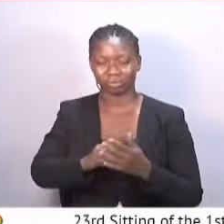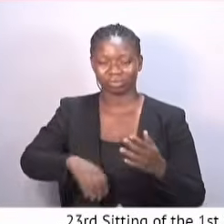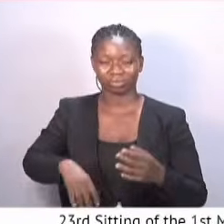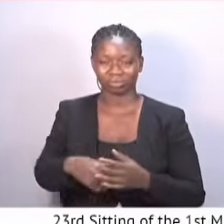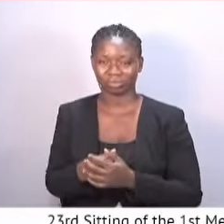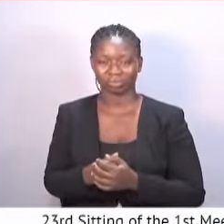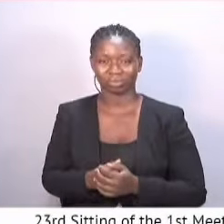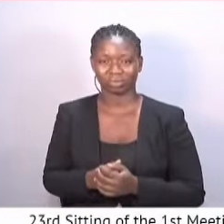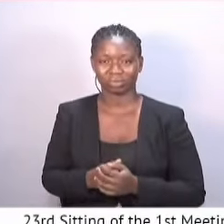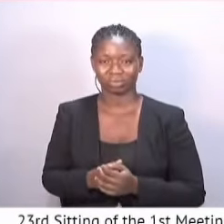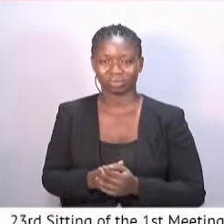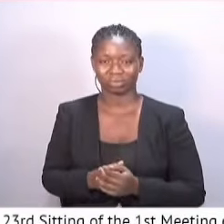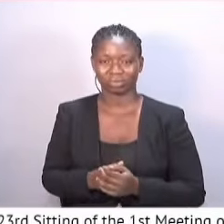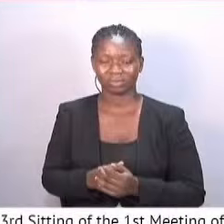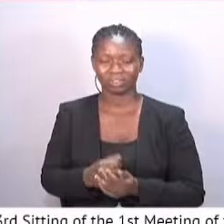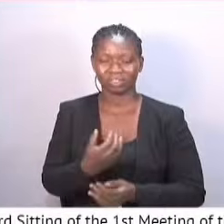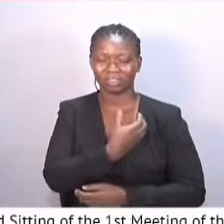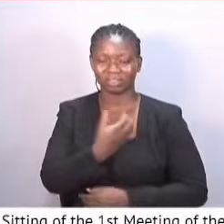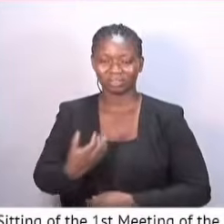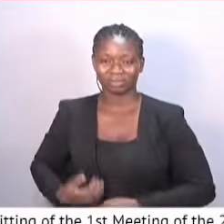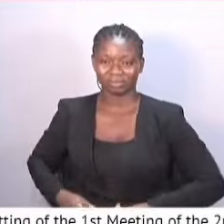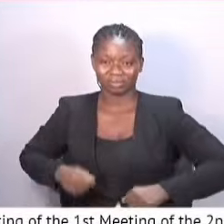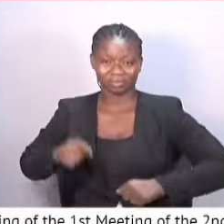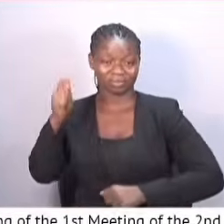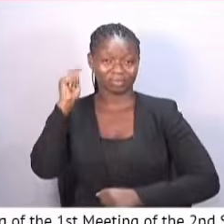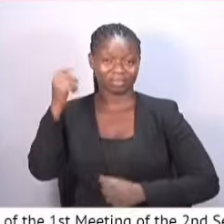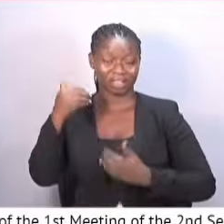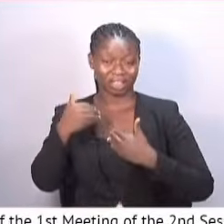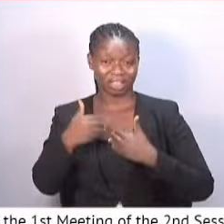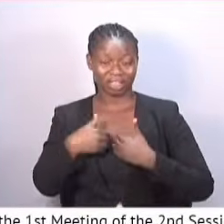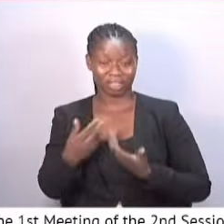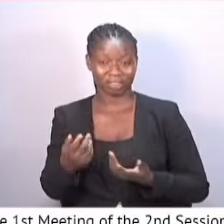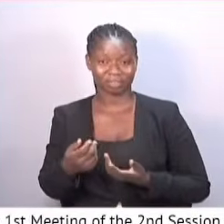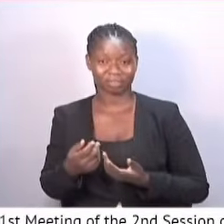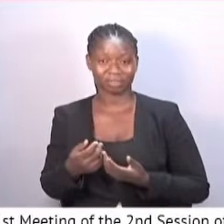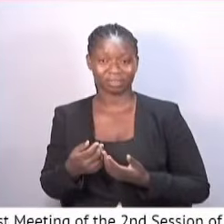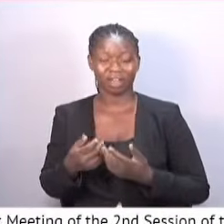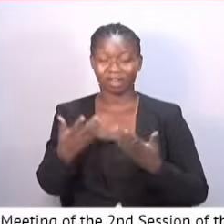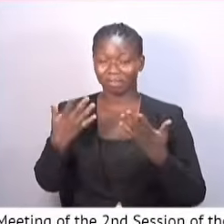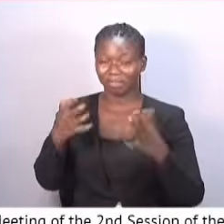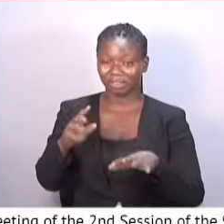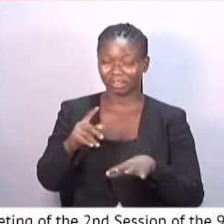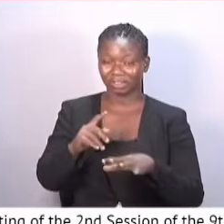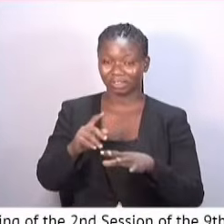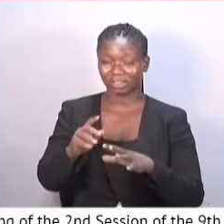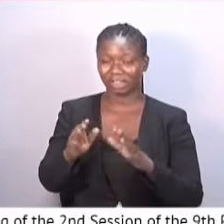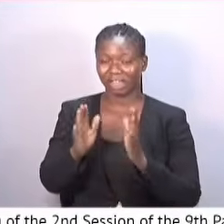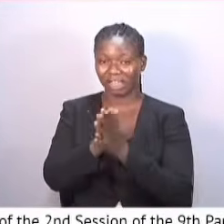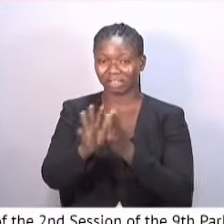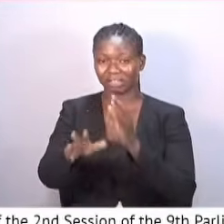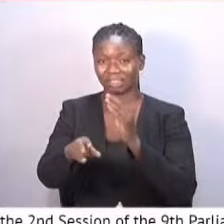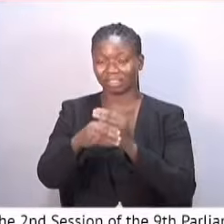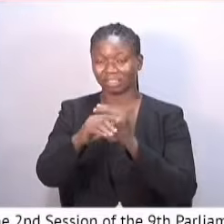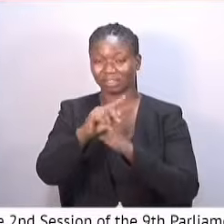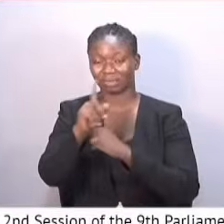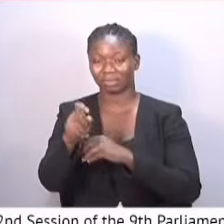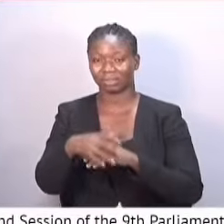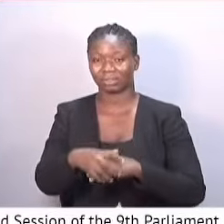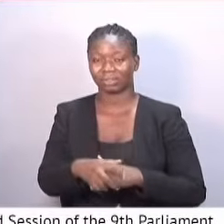record. The chief whip had his turn and has exhausted his supplementary questions.